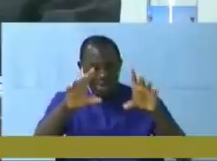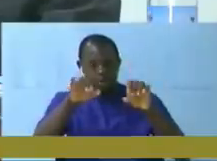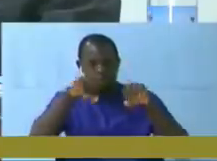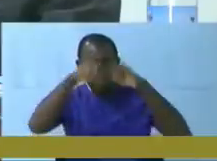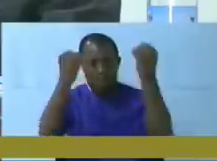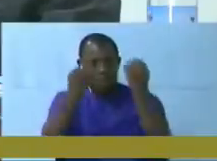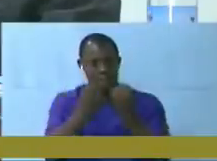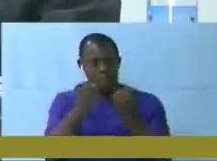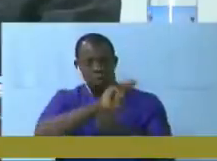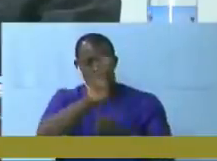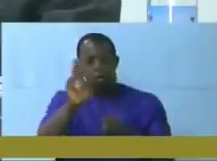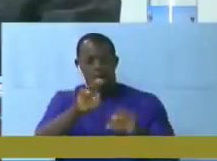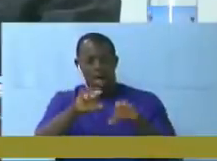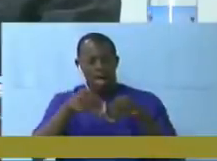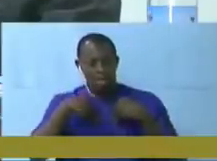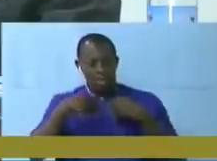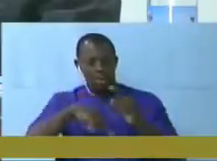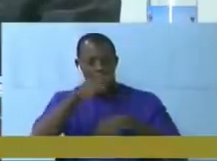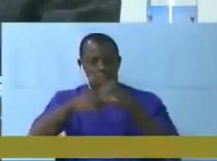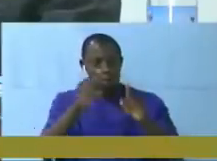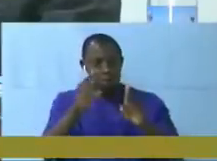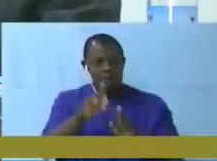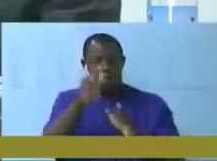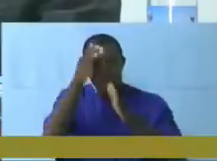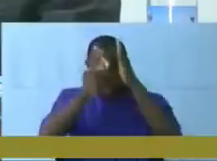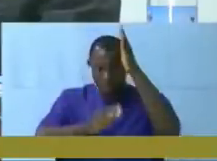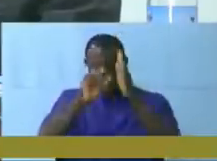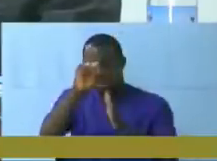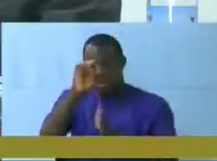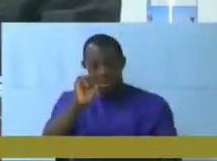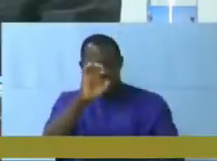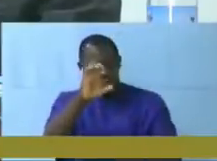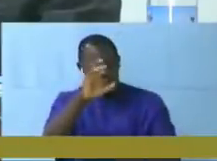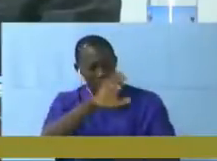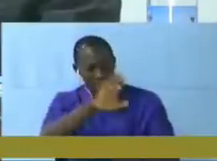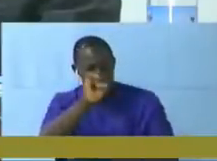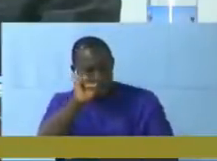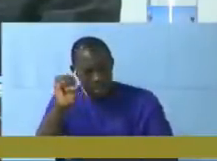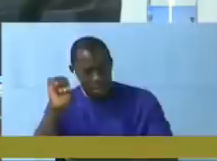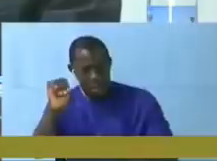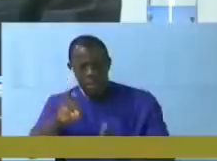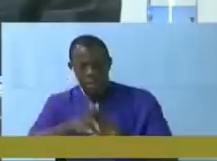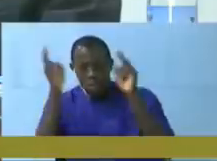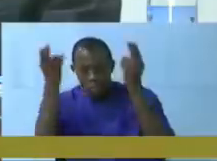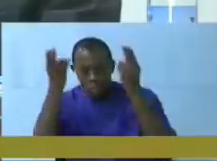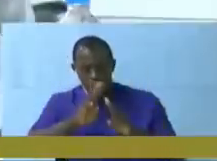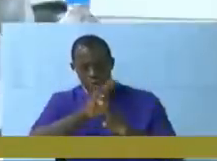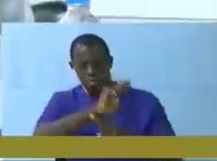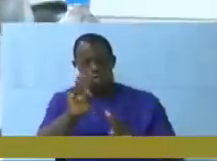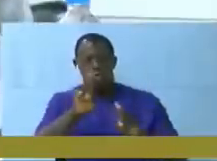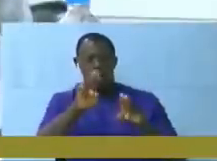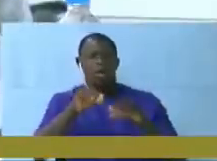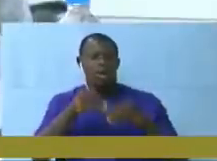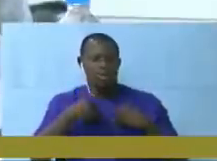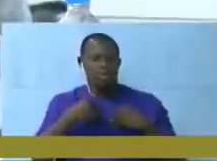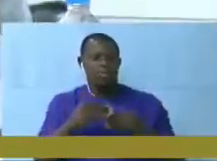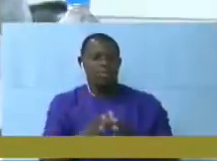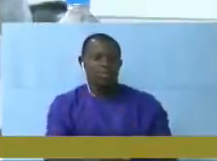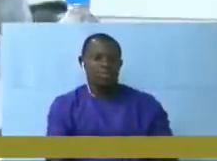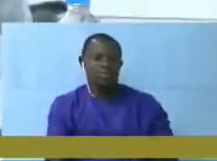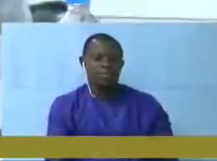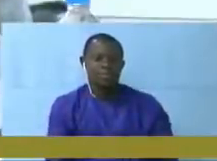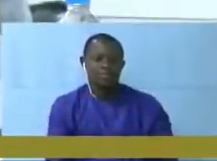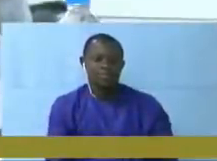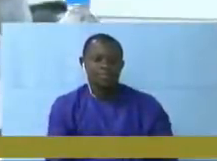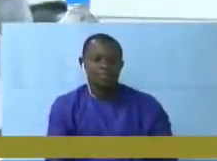pour jité rew jaarale ko ci wali doxalin loi bobu ñuy wax decree lolu waru ñu ko nangu ci doxalin rew mo xamne doxini